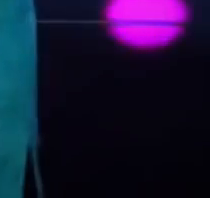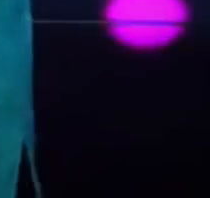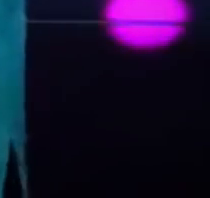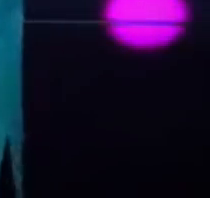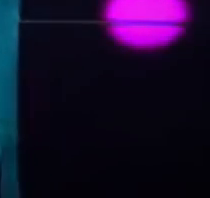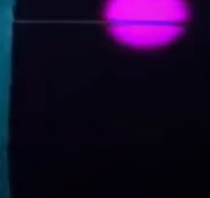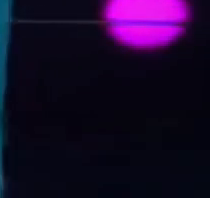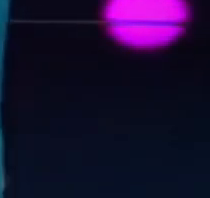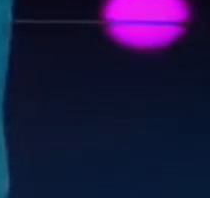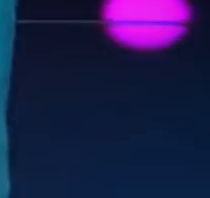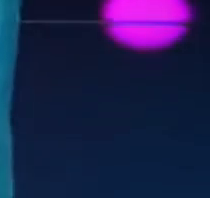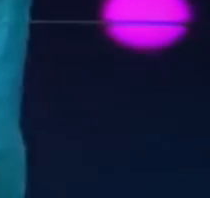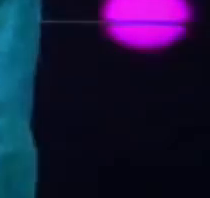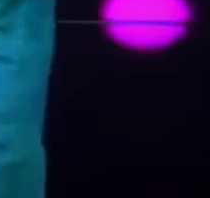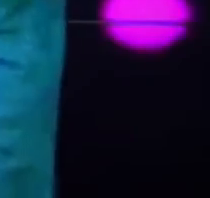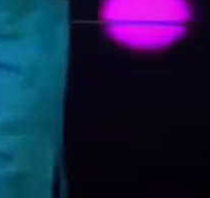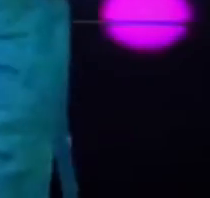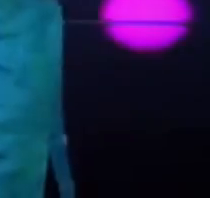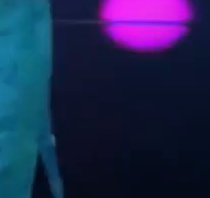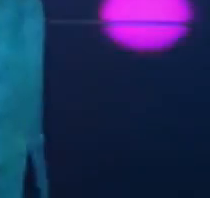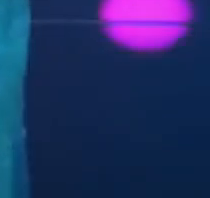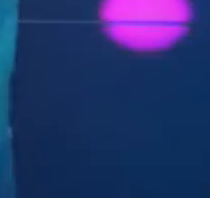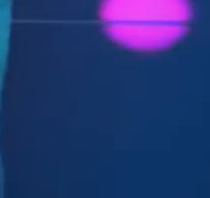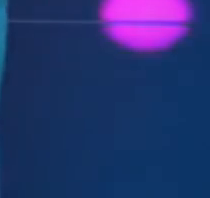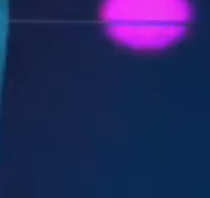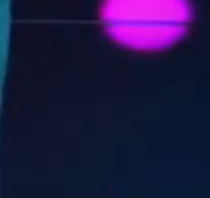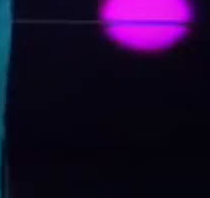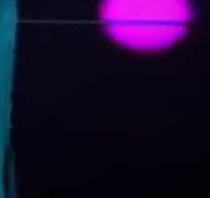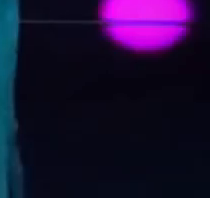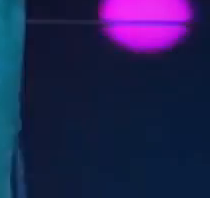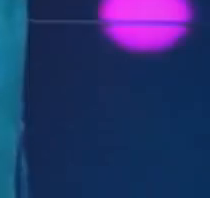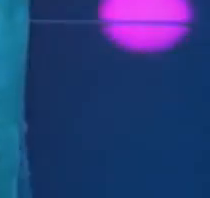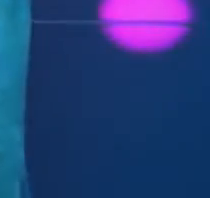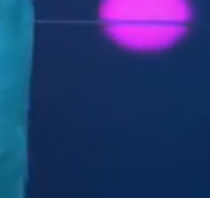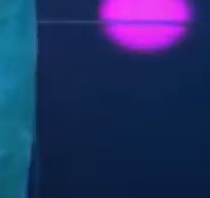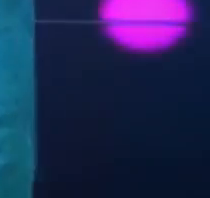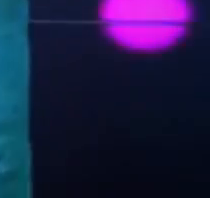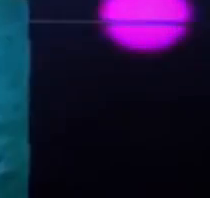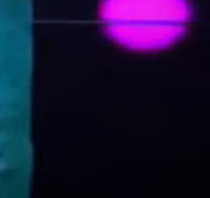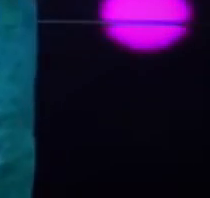we will be going to the operation.